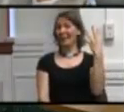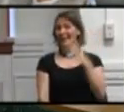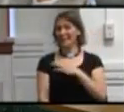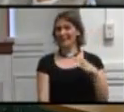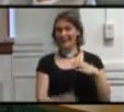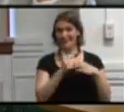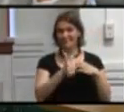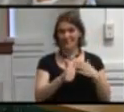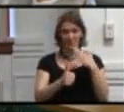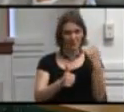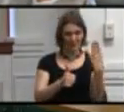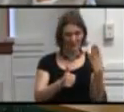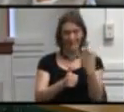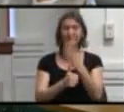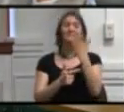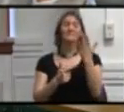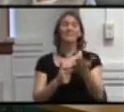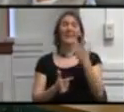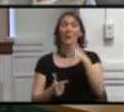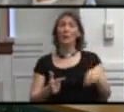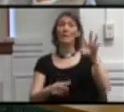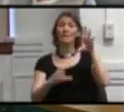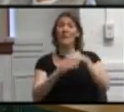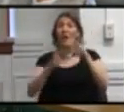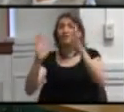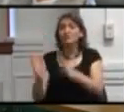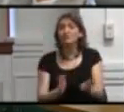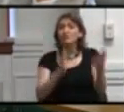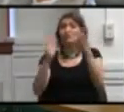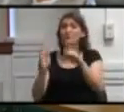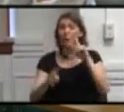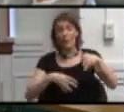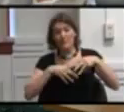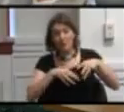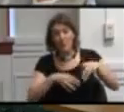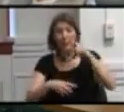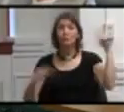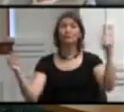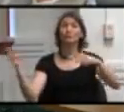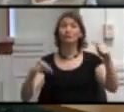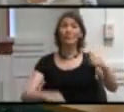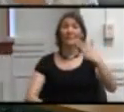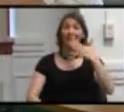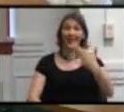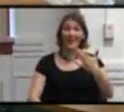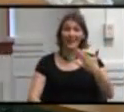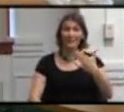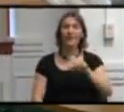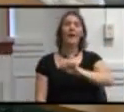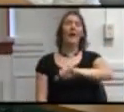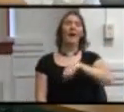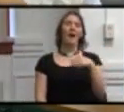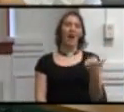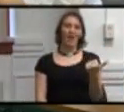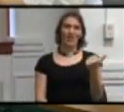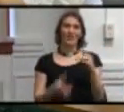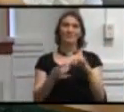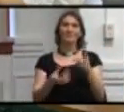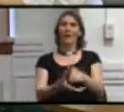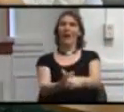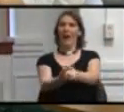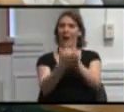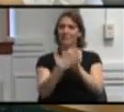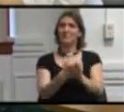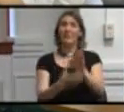Committee and everybody who participated in organizing the parade and everybody who came out. We'd also like to